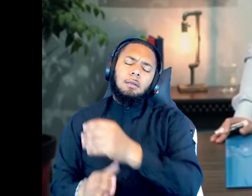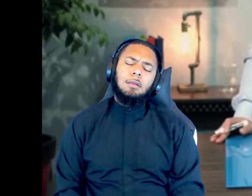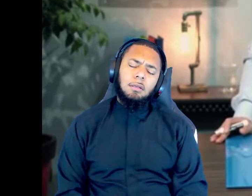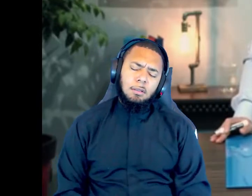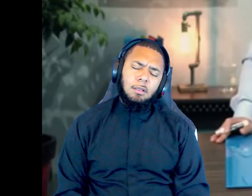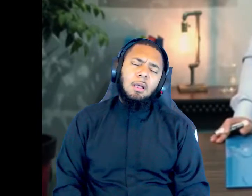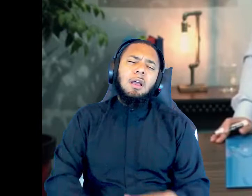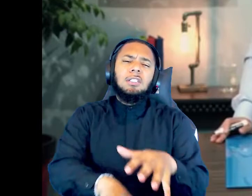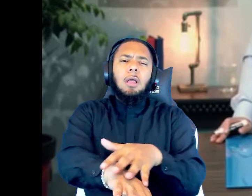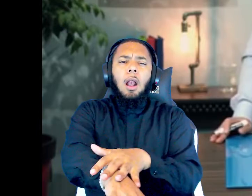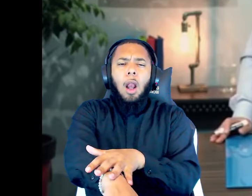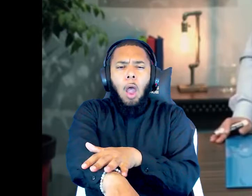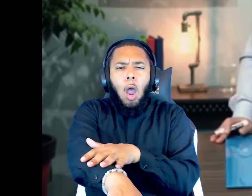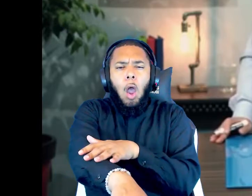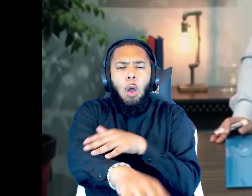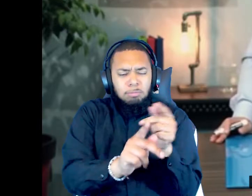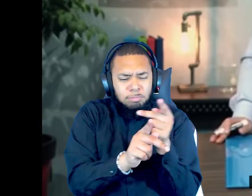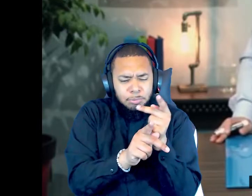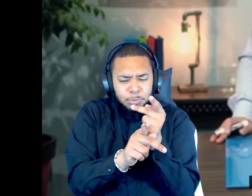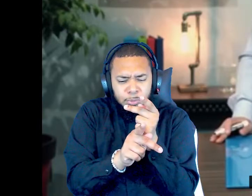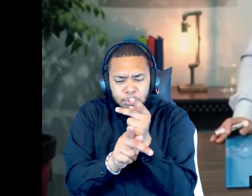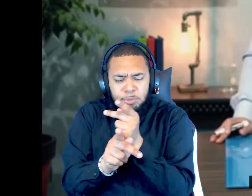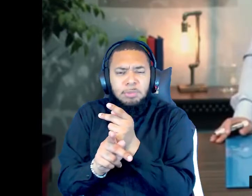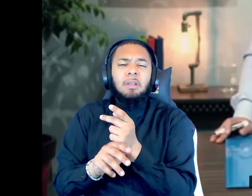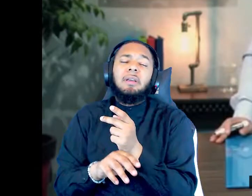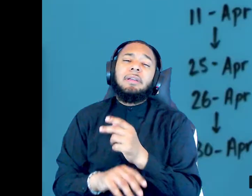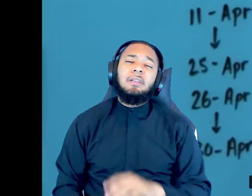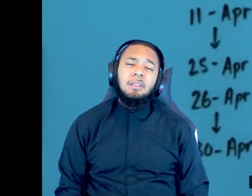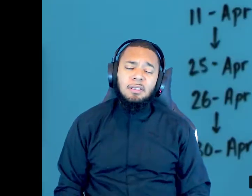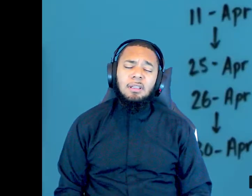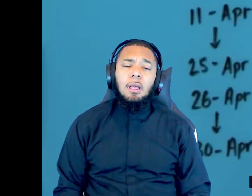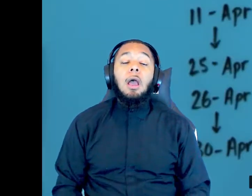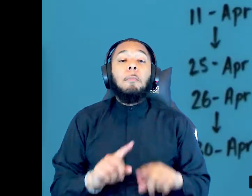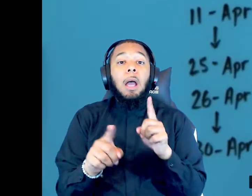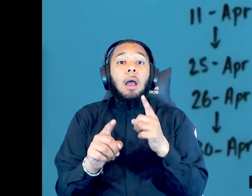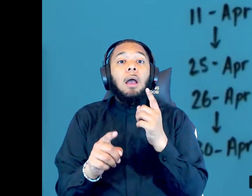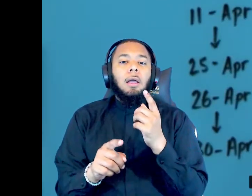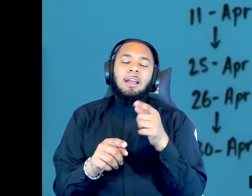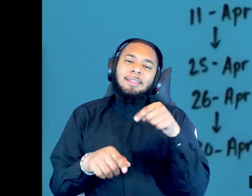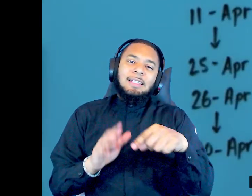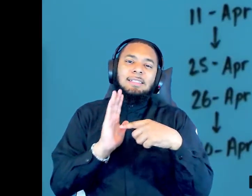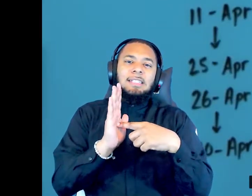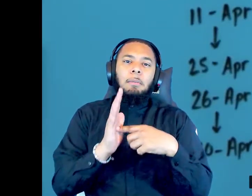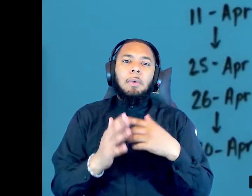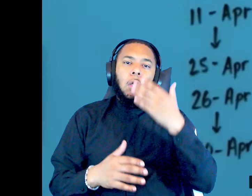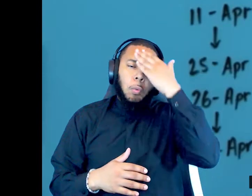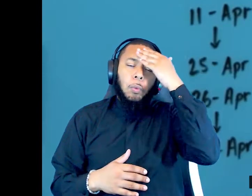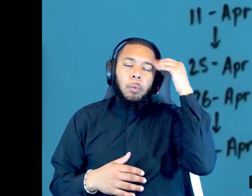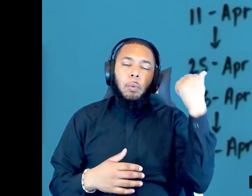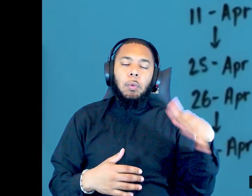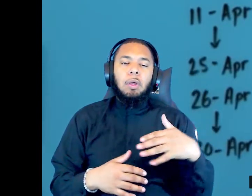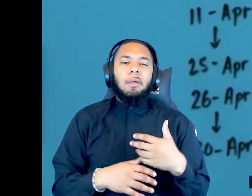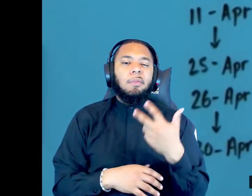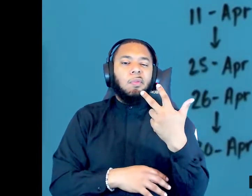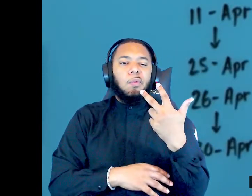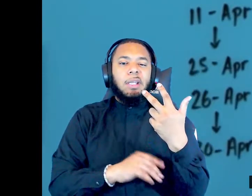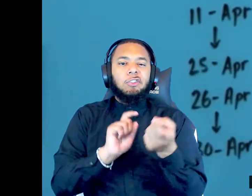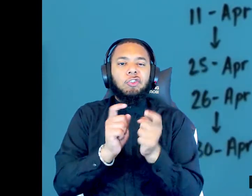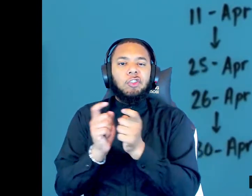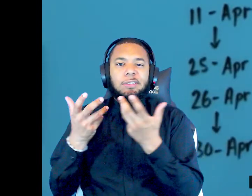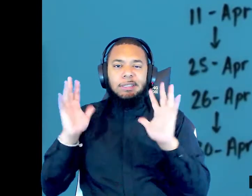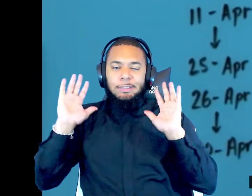really long time. But luckily, we only had 3 or 4 changes here. So 10 times 6 is 6,000.